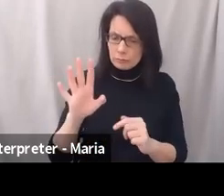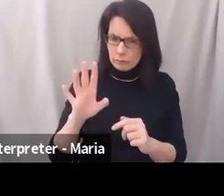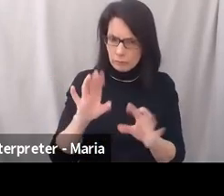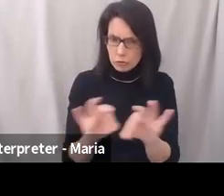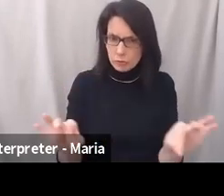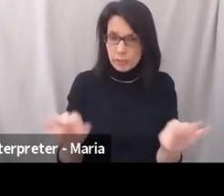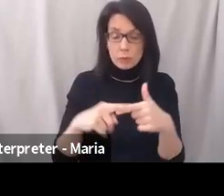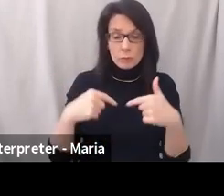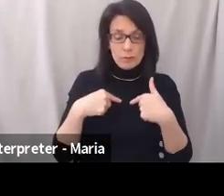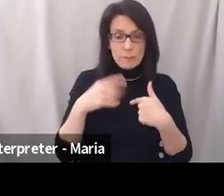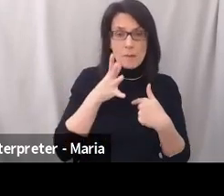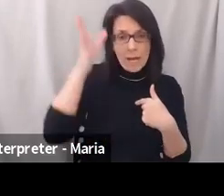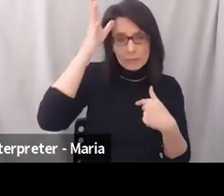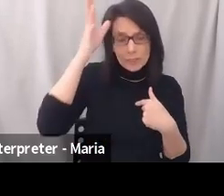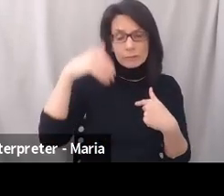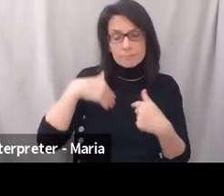college and having